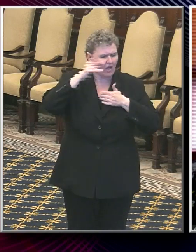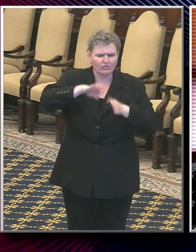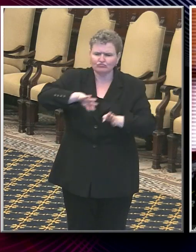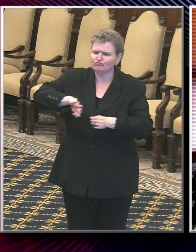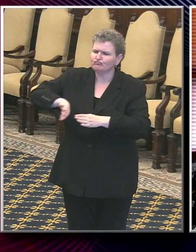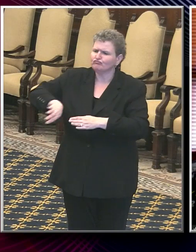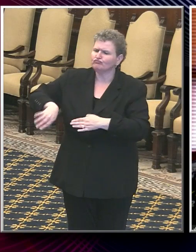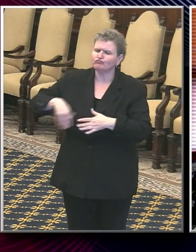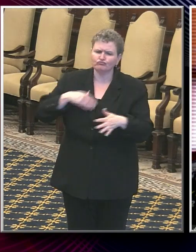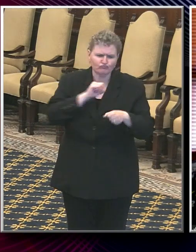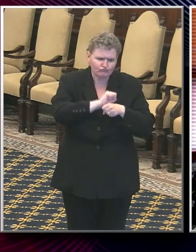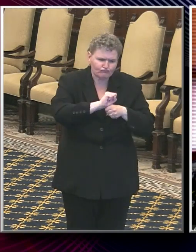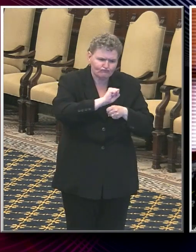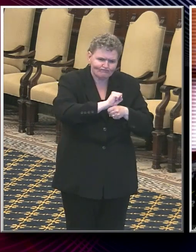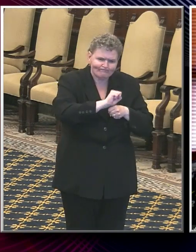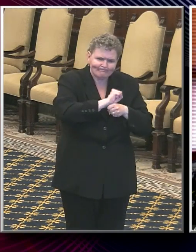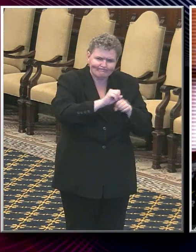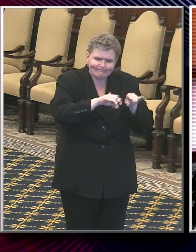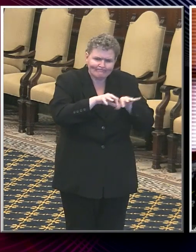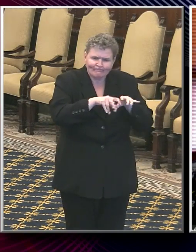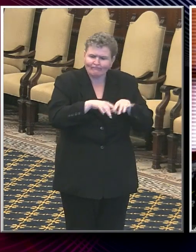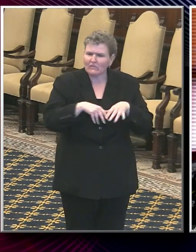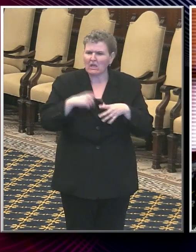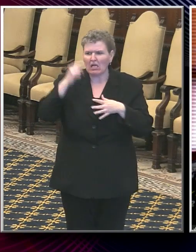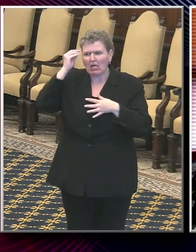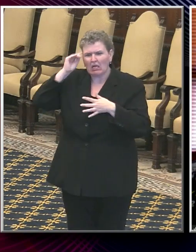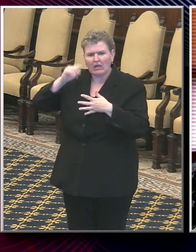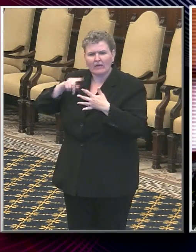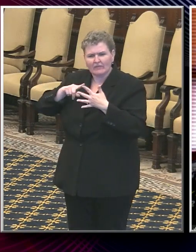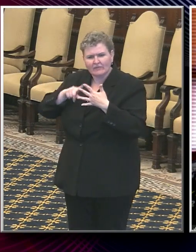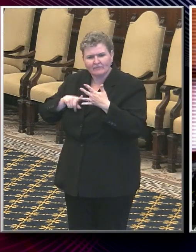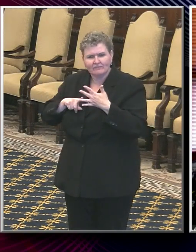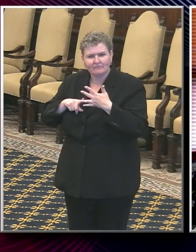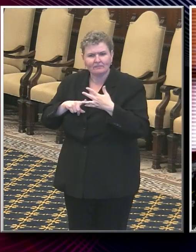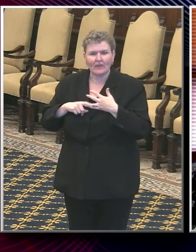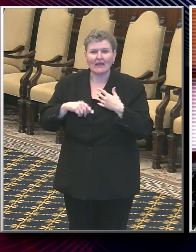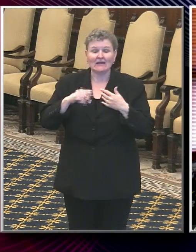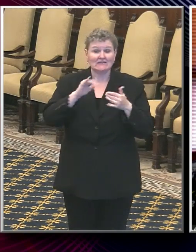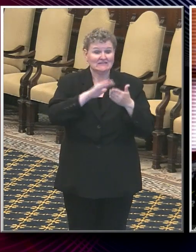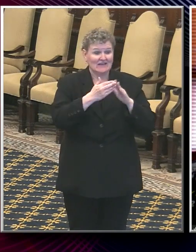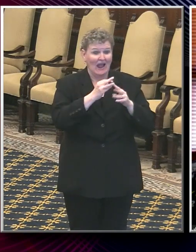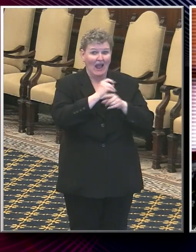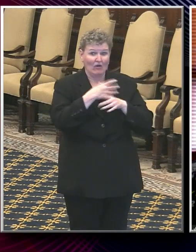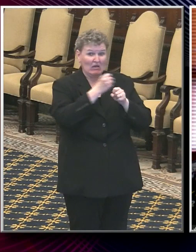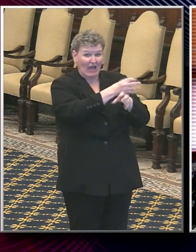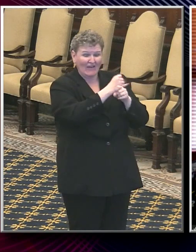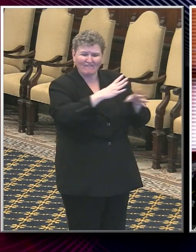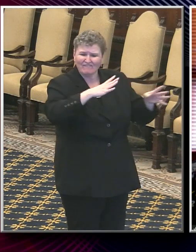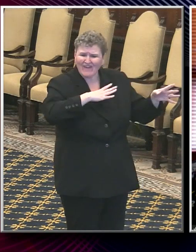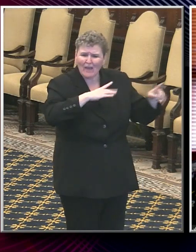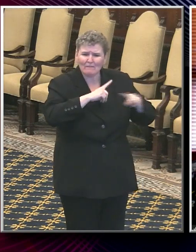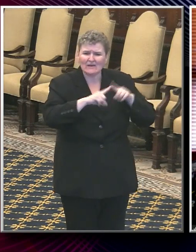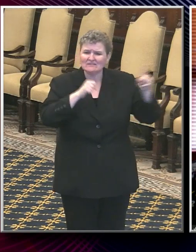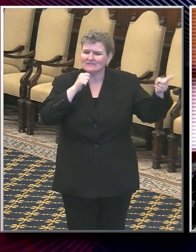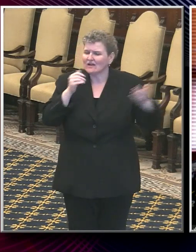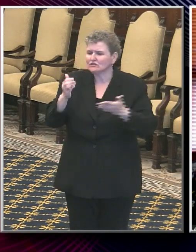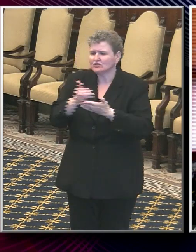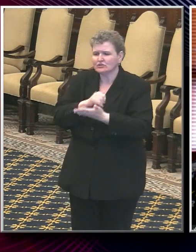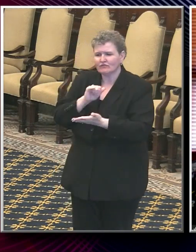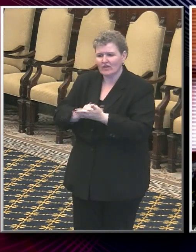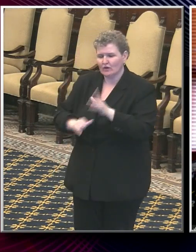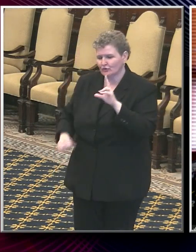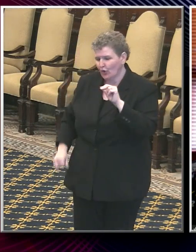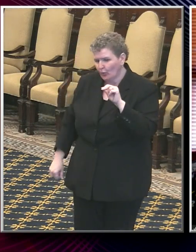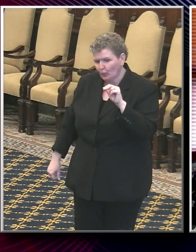I understand that council, you can yell at people if they want, but he certainly does not deserve it. And he certainly has been one of the best